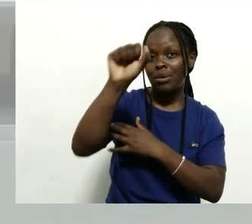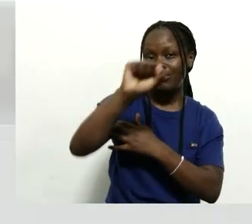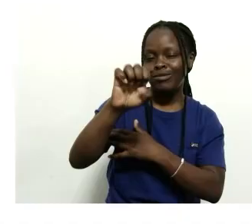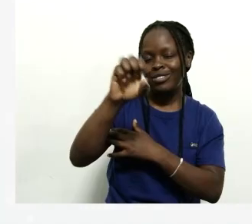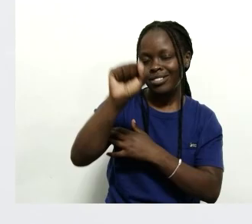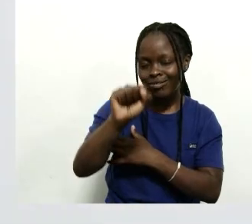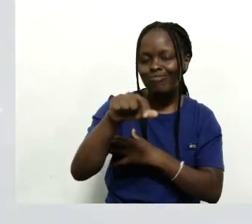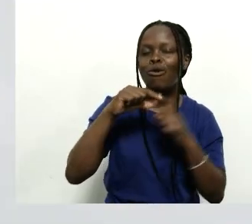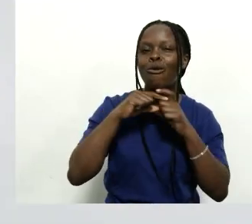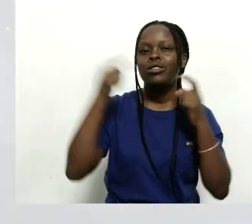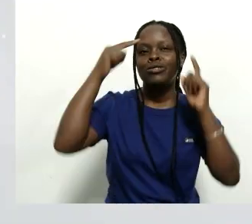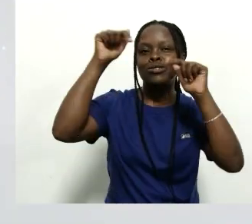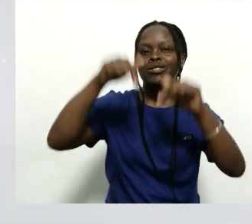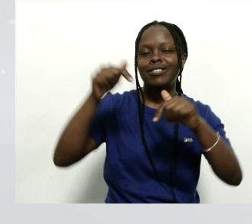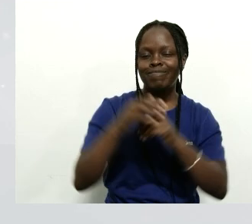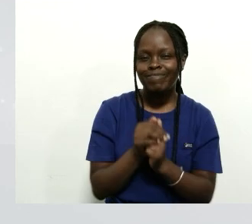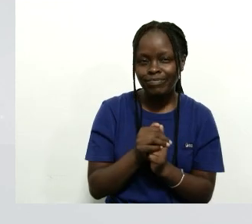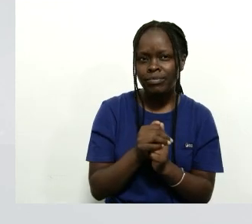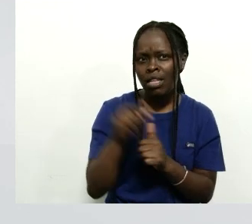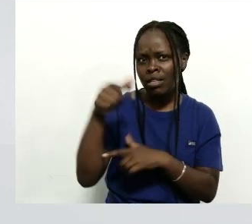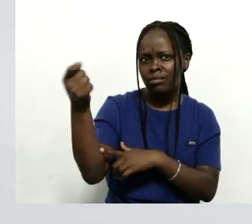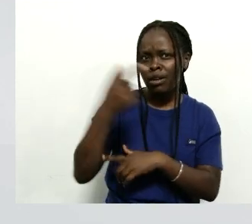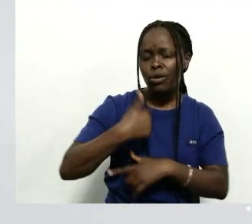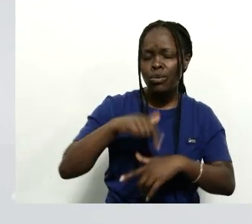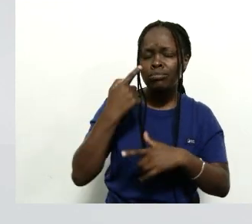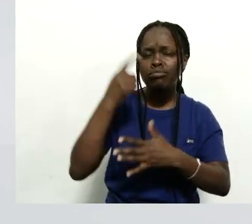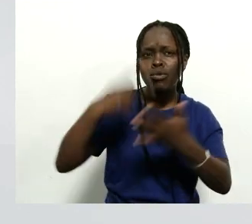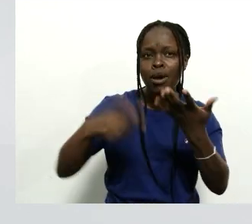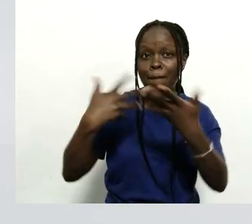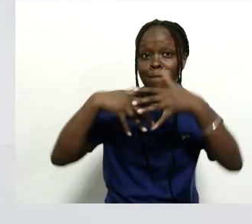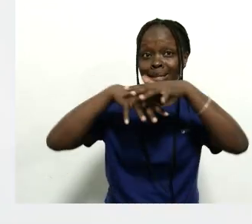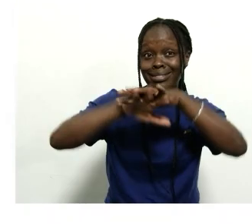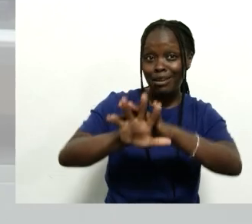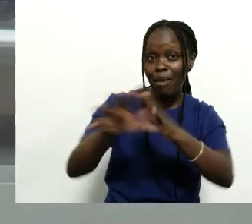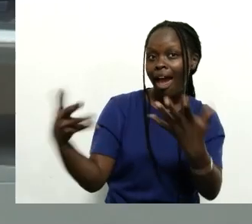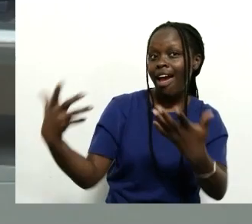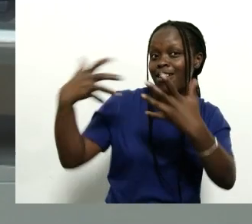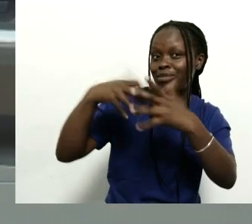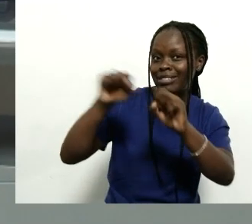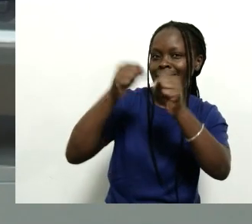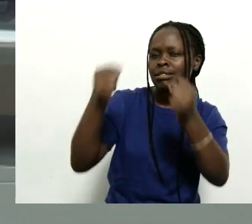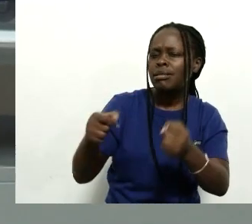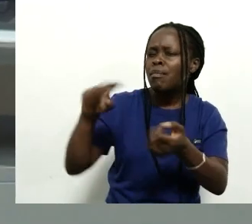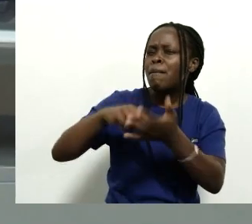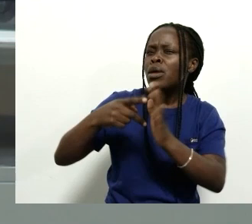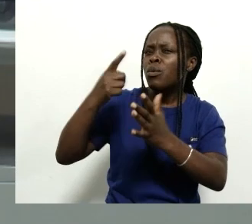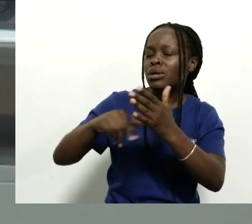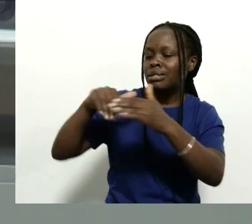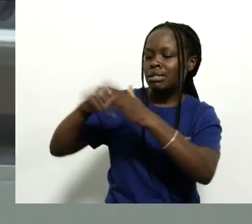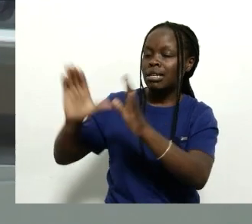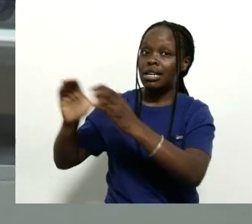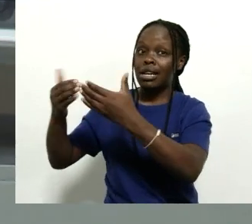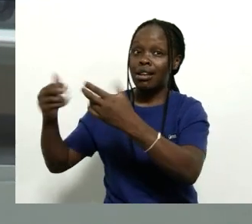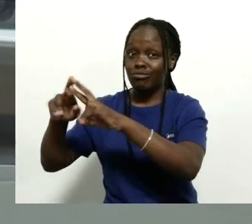Kenya edition. This month, we'll look at mainstreaming the hybrid model of learning. Hybrid learning involves a combination of in-person learning and remote